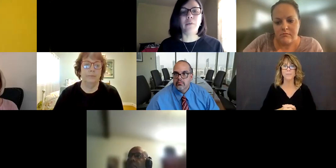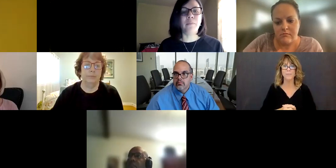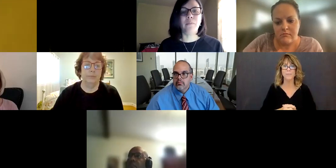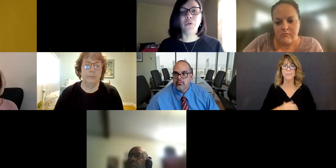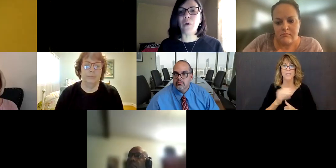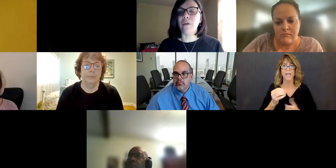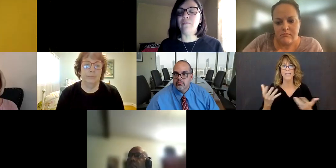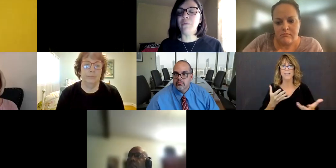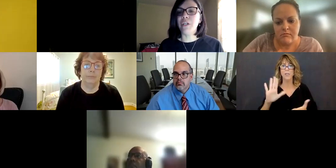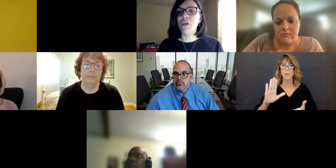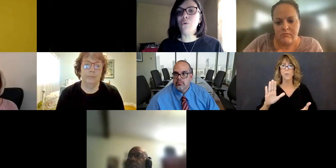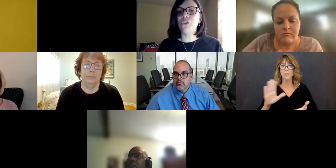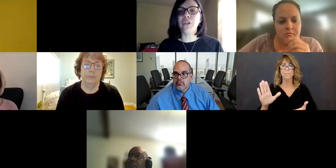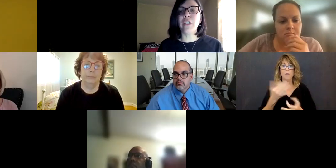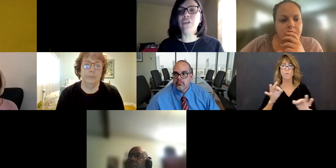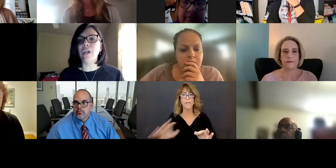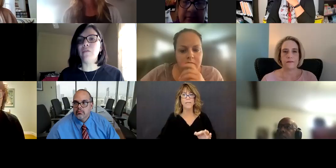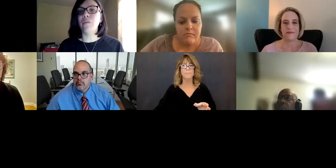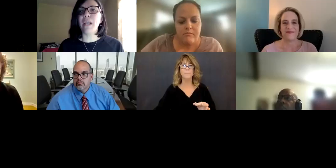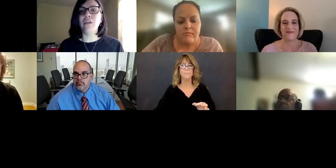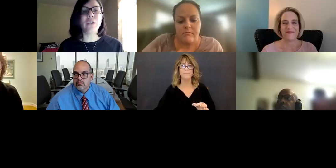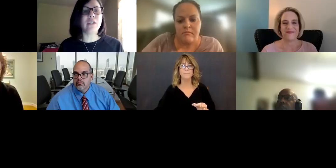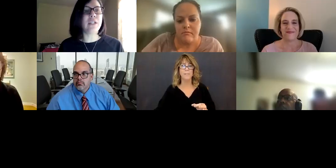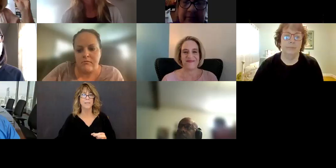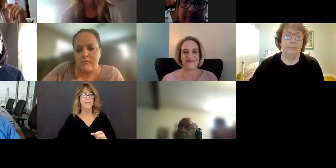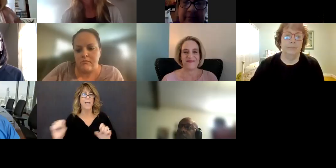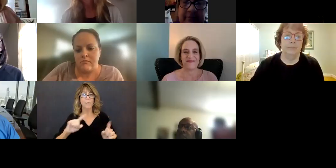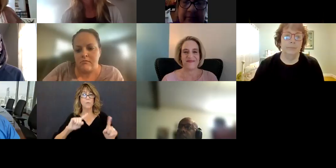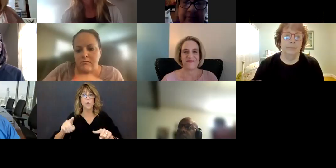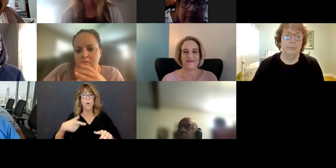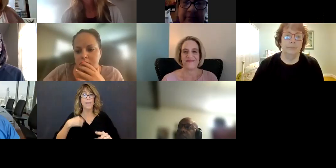And you're free to go, enjoy your lunch. And if the panel can